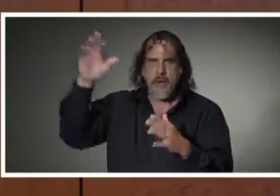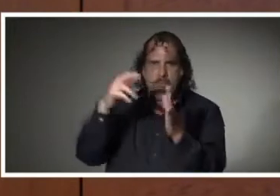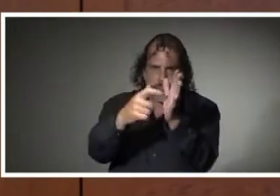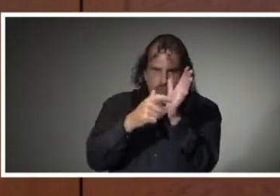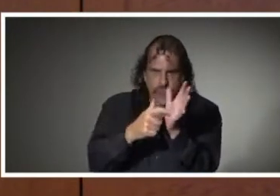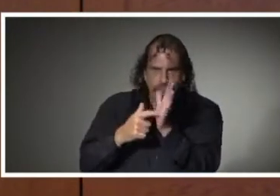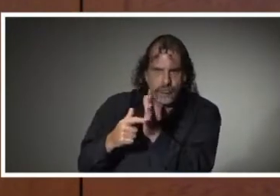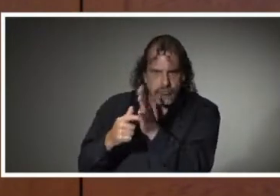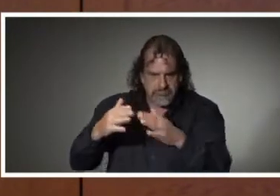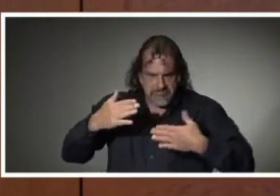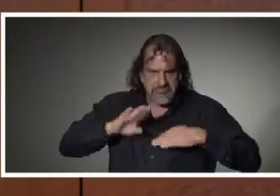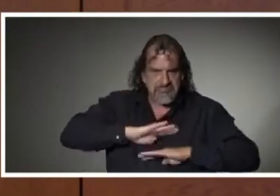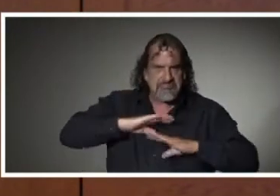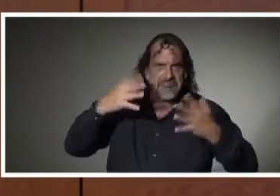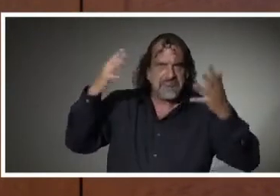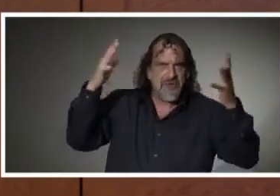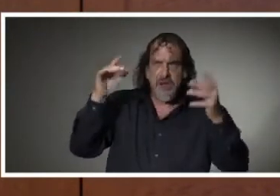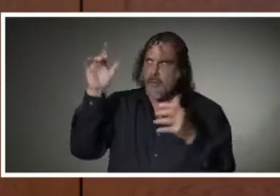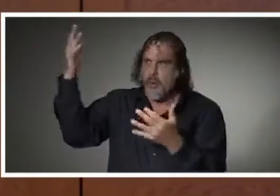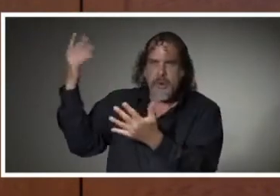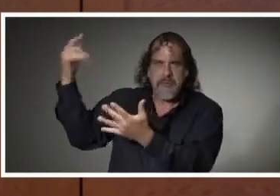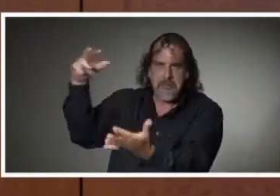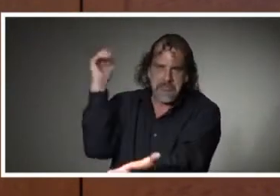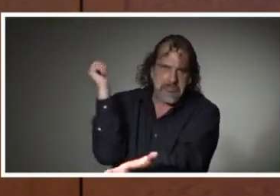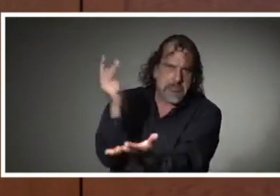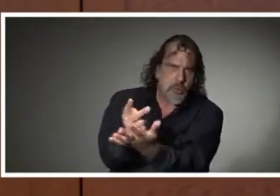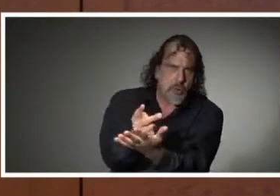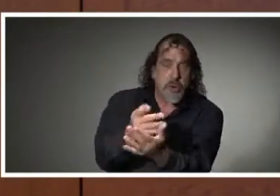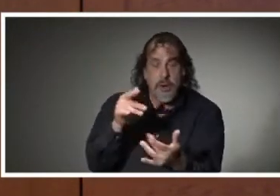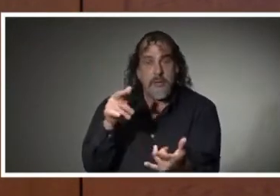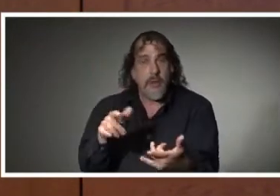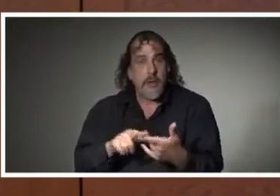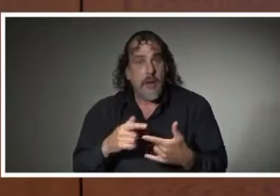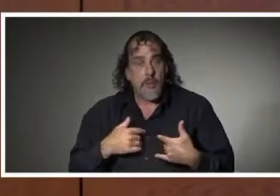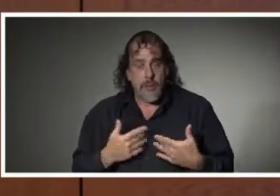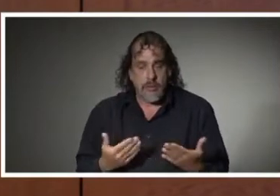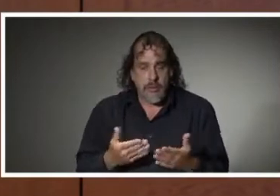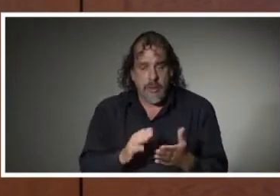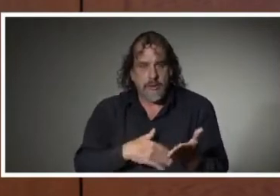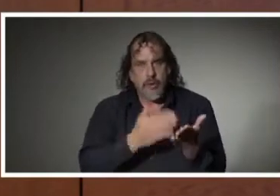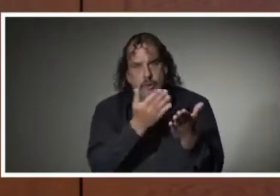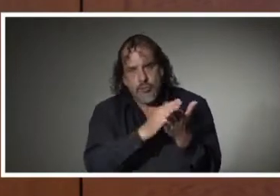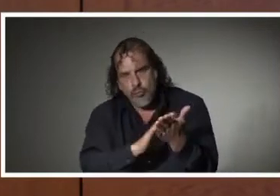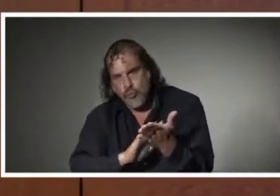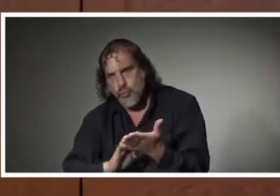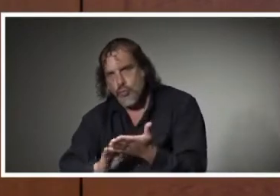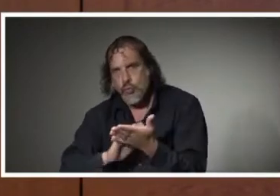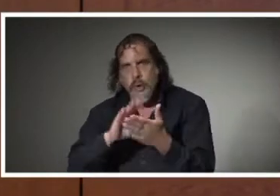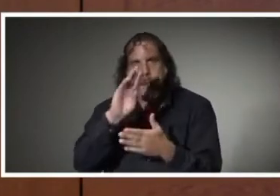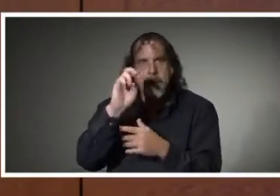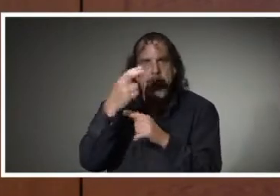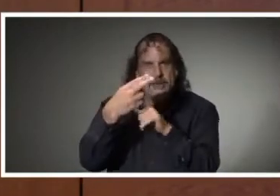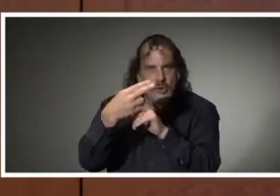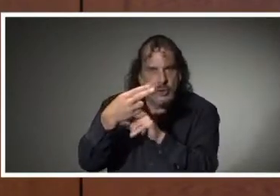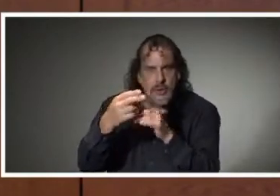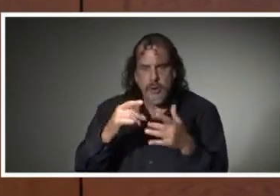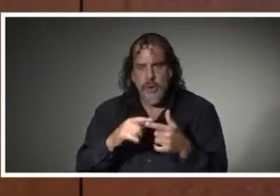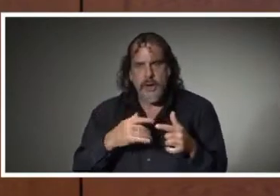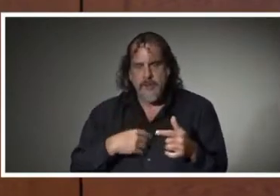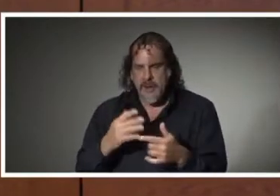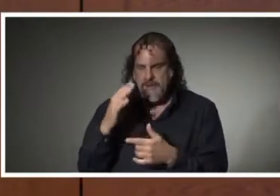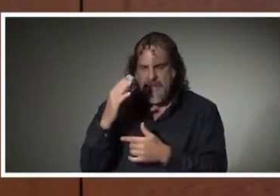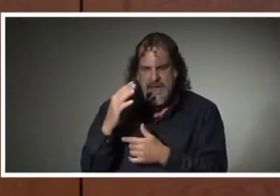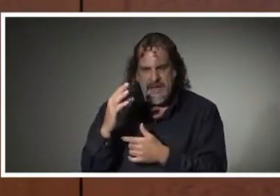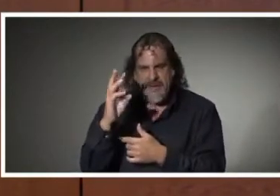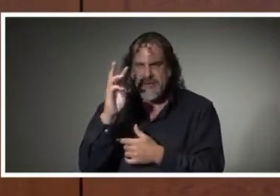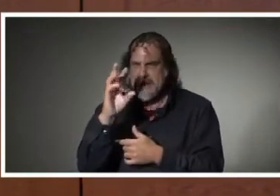await that to be approved. And this is going to allow us to be able to continue to do the beach cleanup. We had a 5 to 6 foot surge during